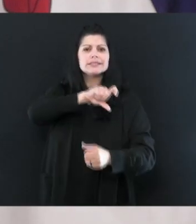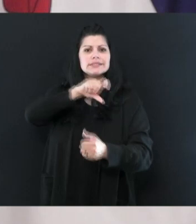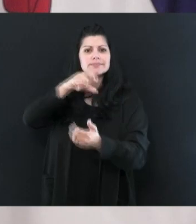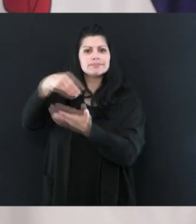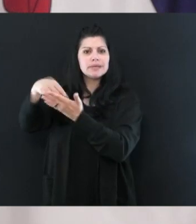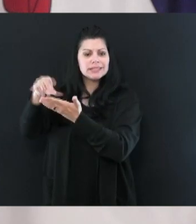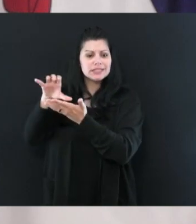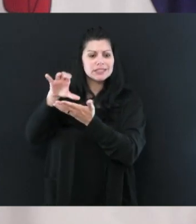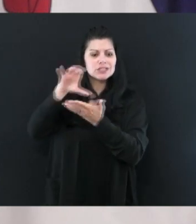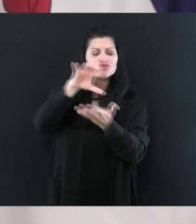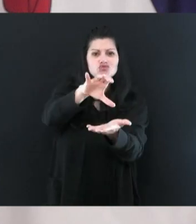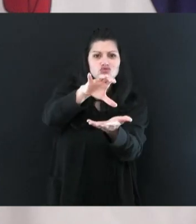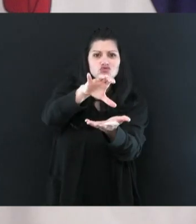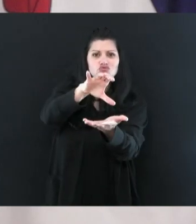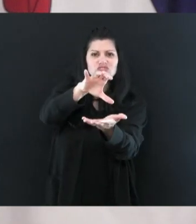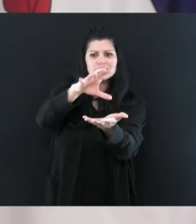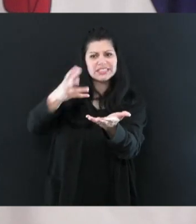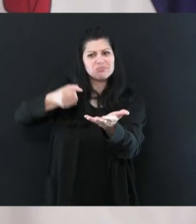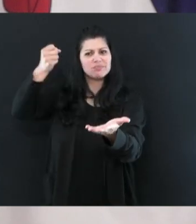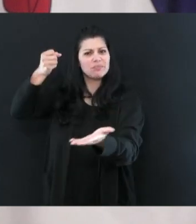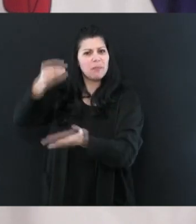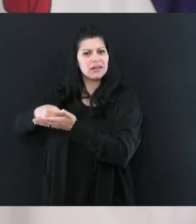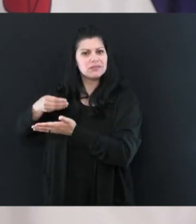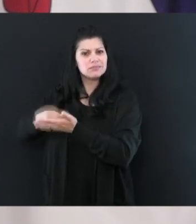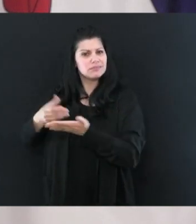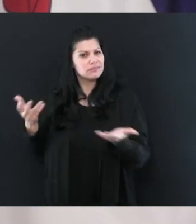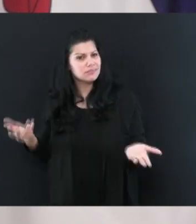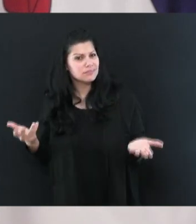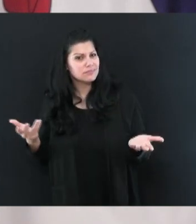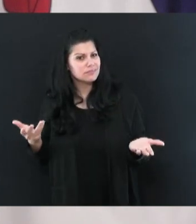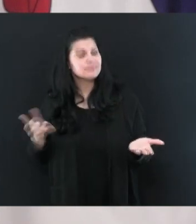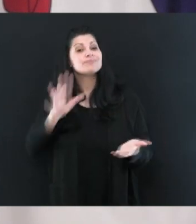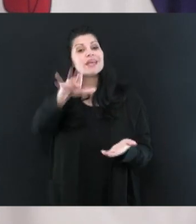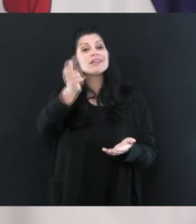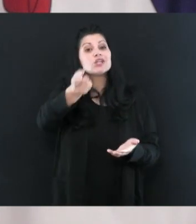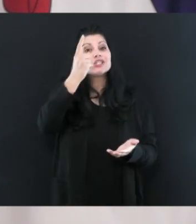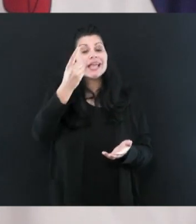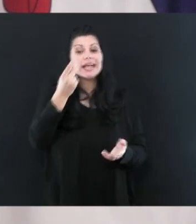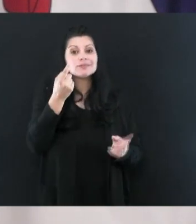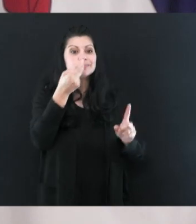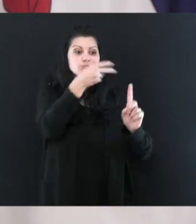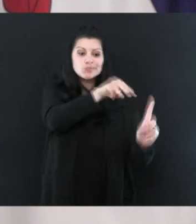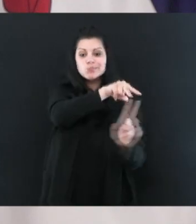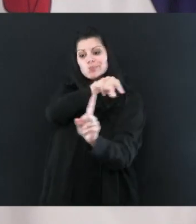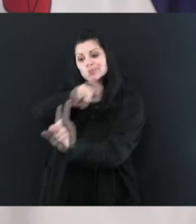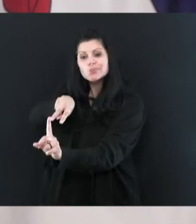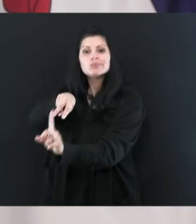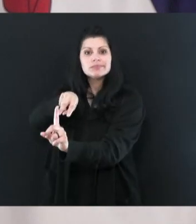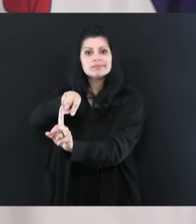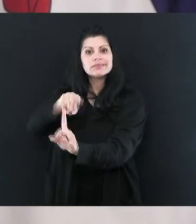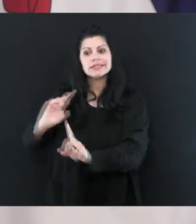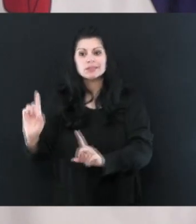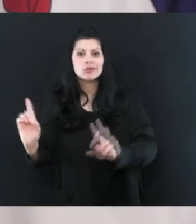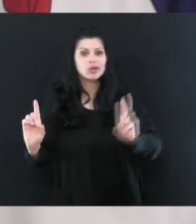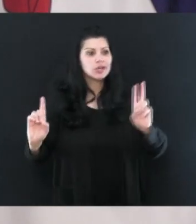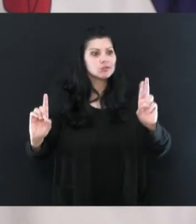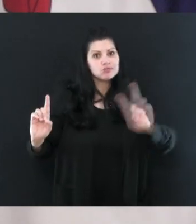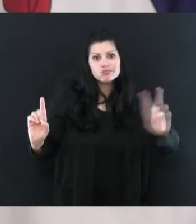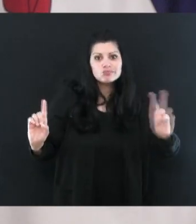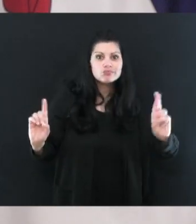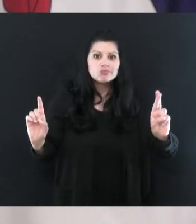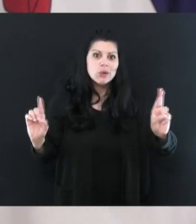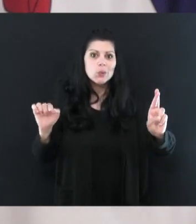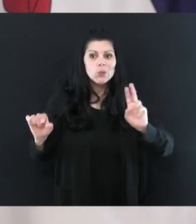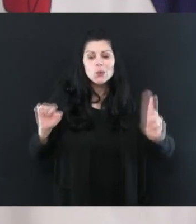with that, you've got the sides, both Democrats and Republicans alike, and all they want to do